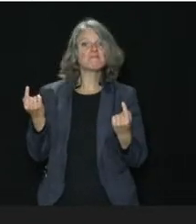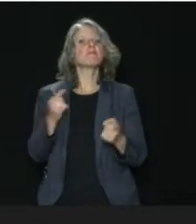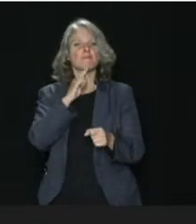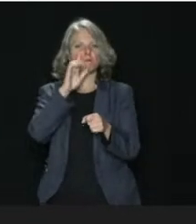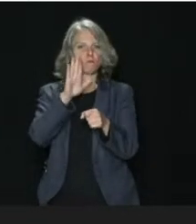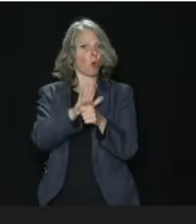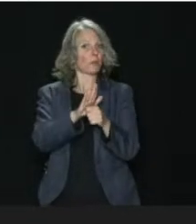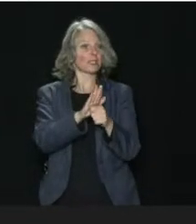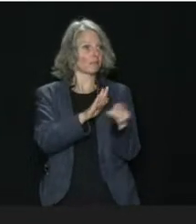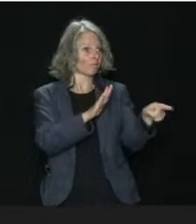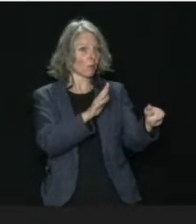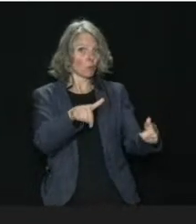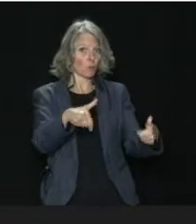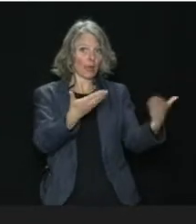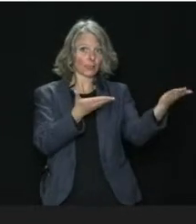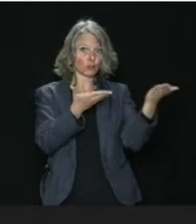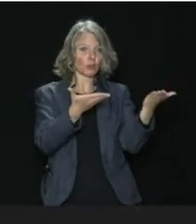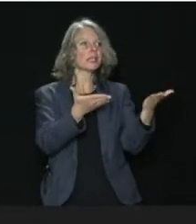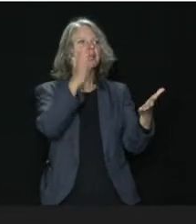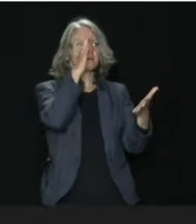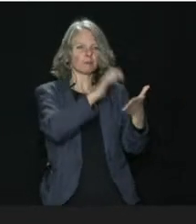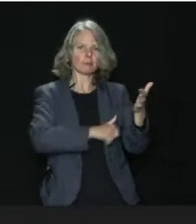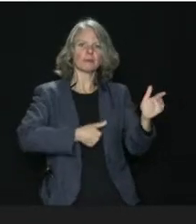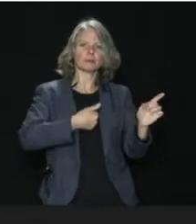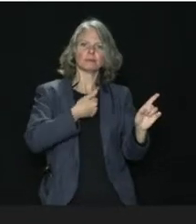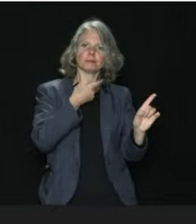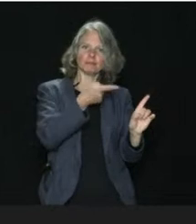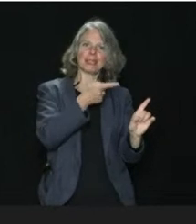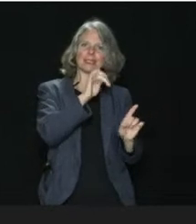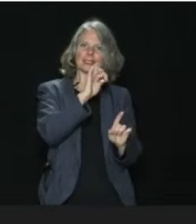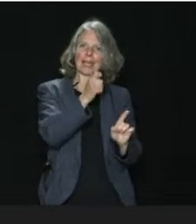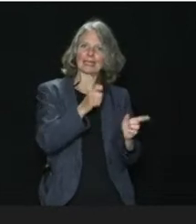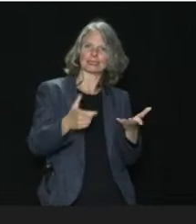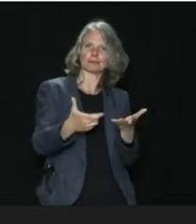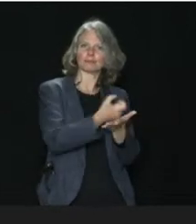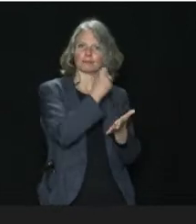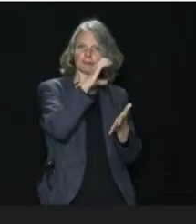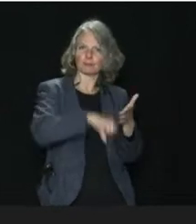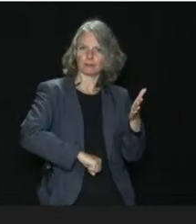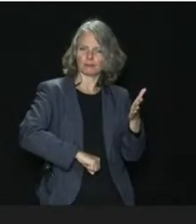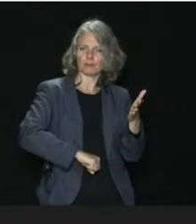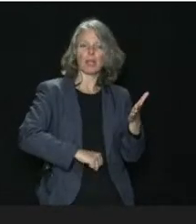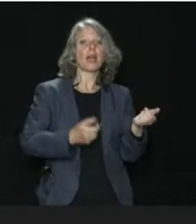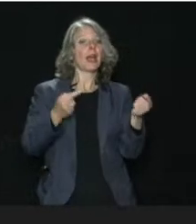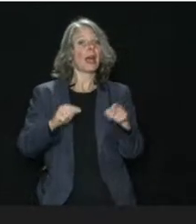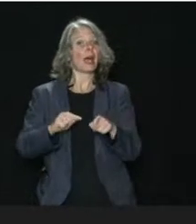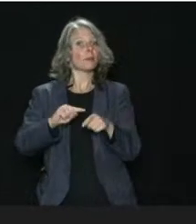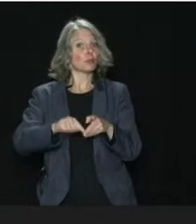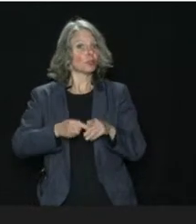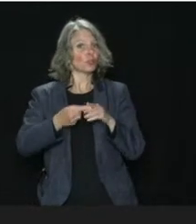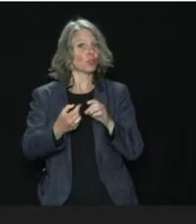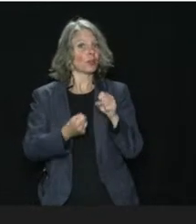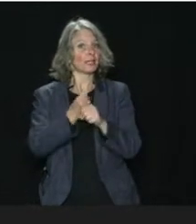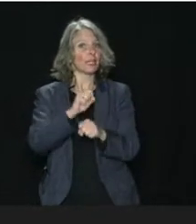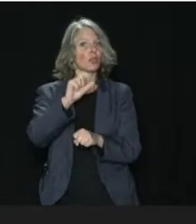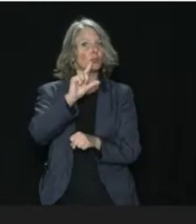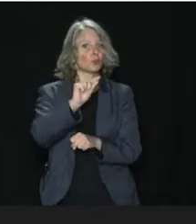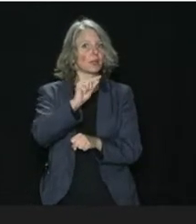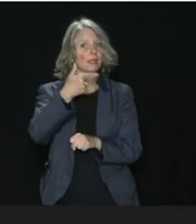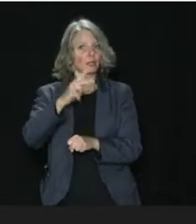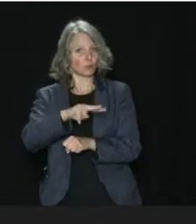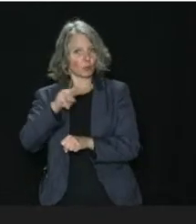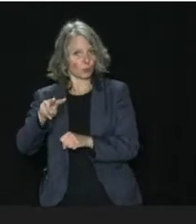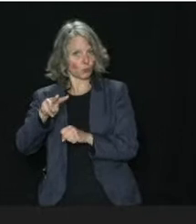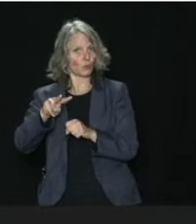tax these web giants as of January 1, 2022. But our